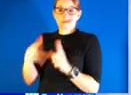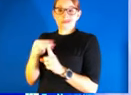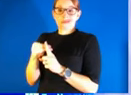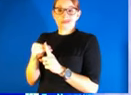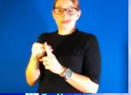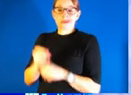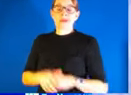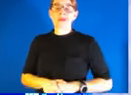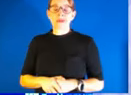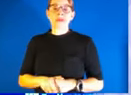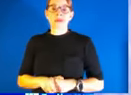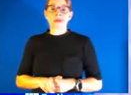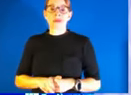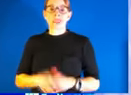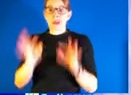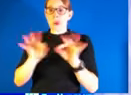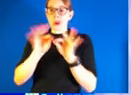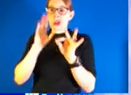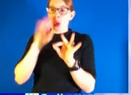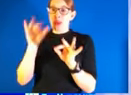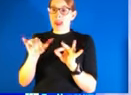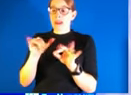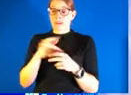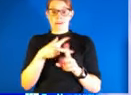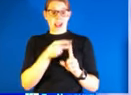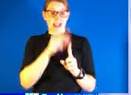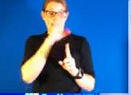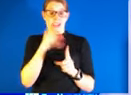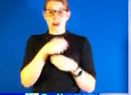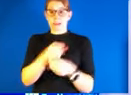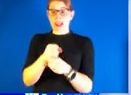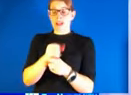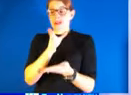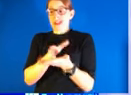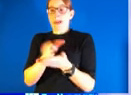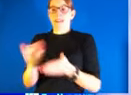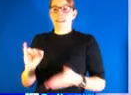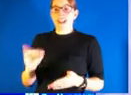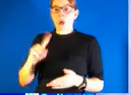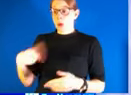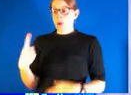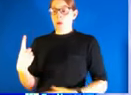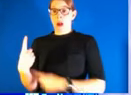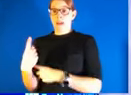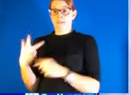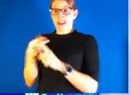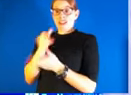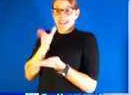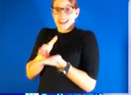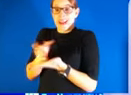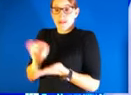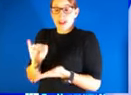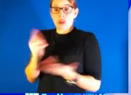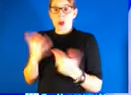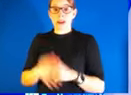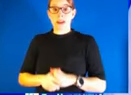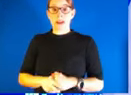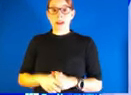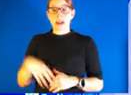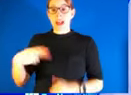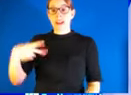to note that the vaccine was never created to stop infection. There's only one vaccine that really stops infection, and that is the